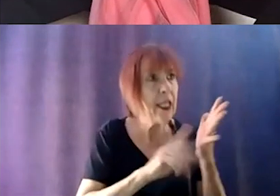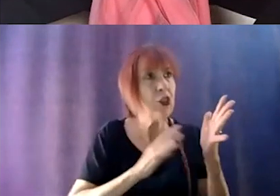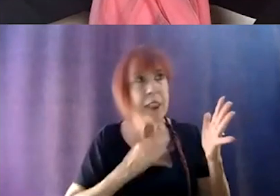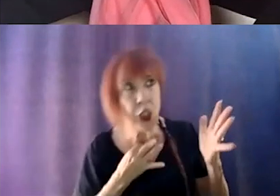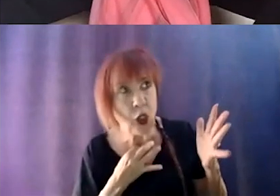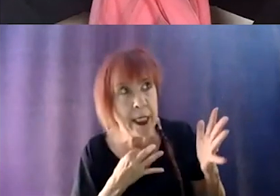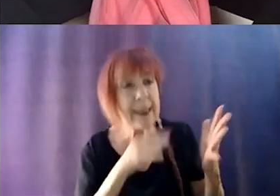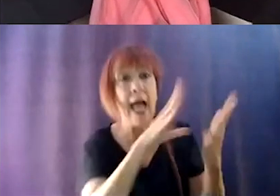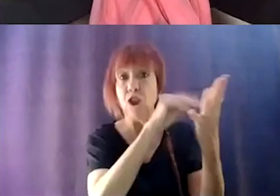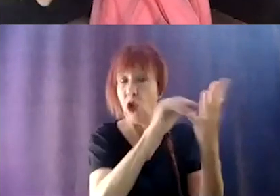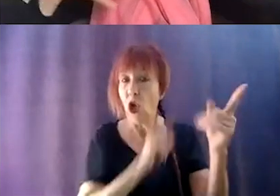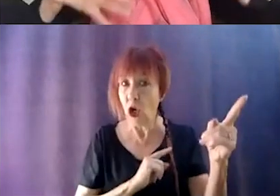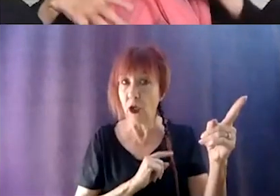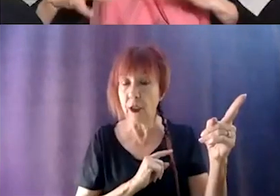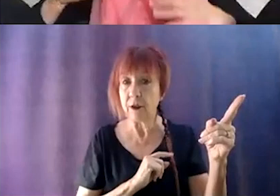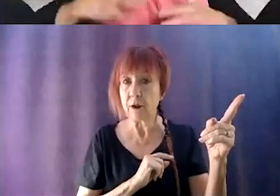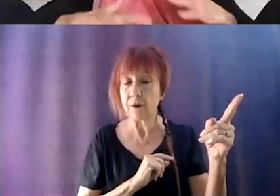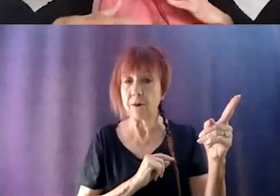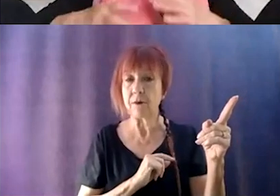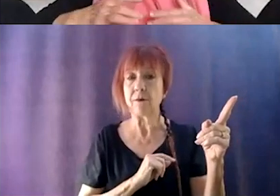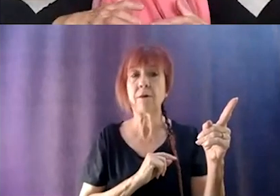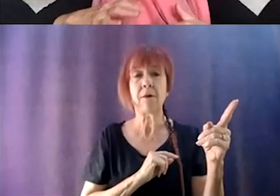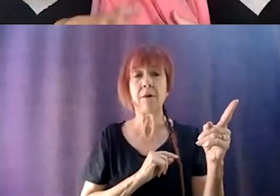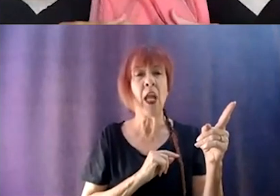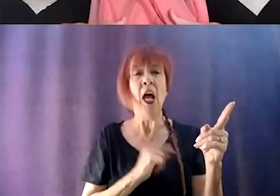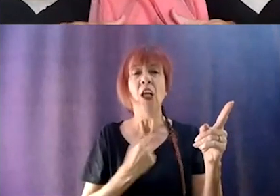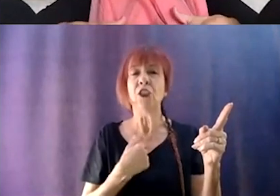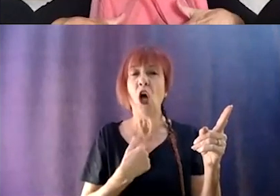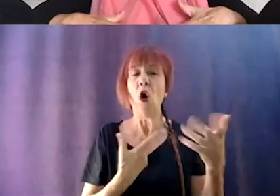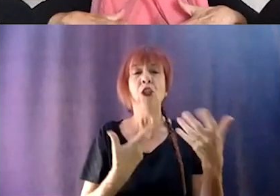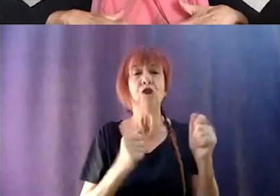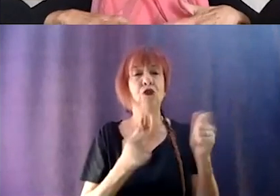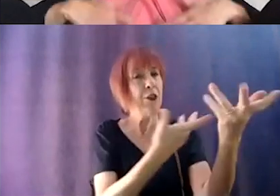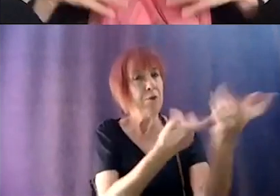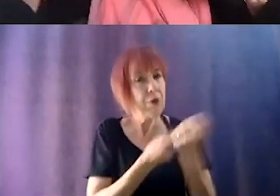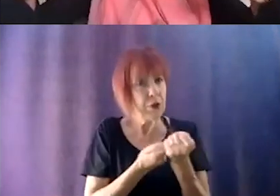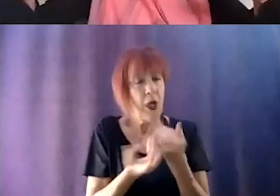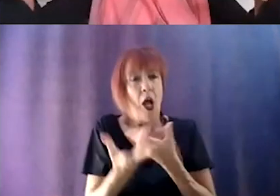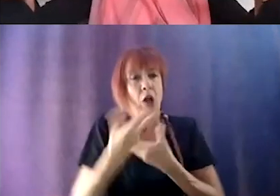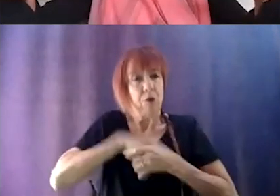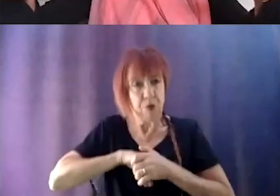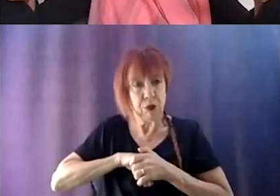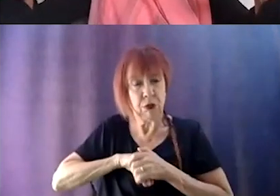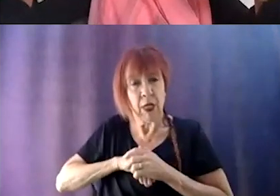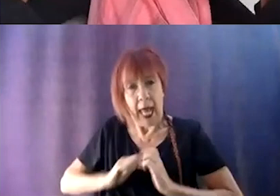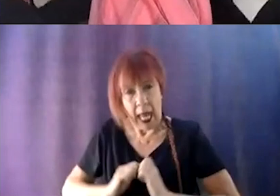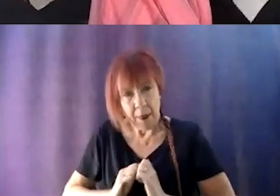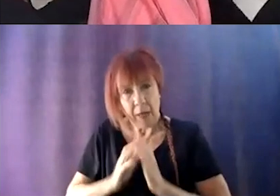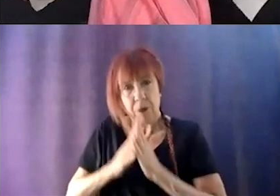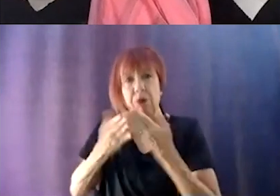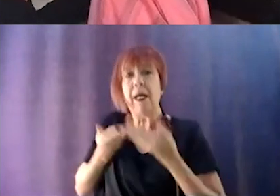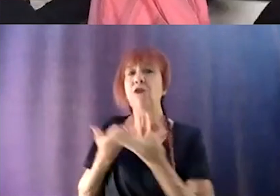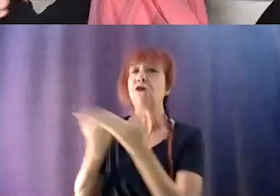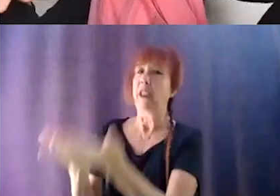And after, to make this, to relate, and after eventually to give back. So it's for that,